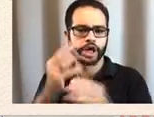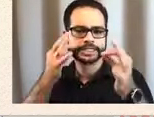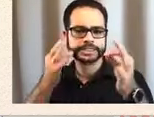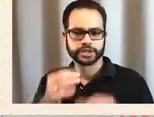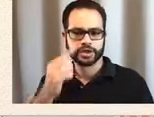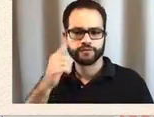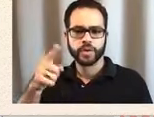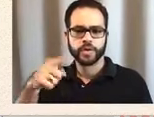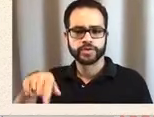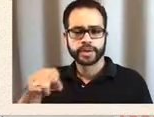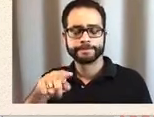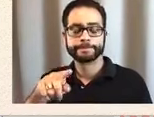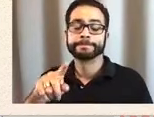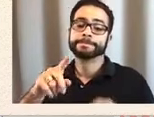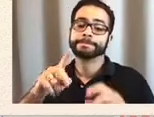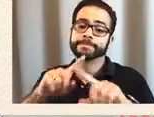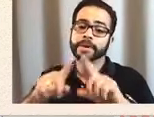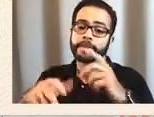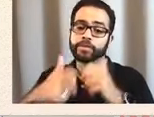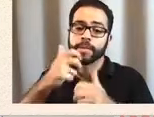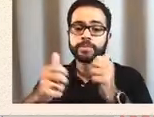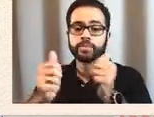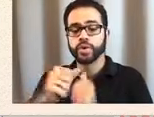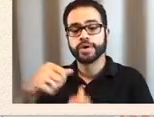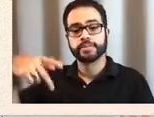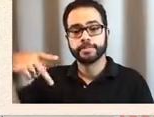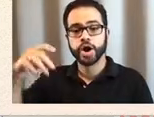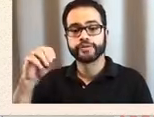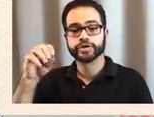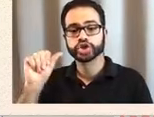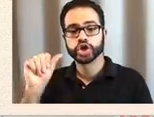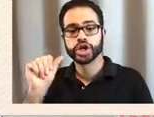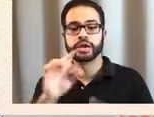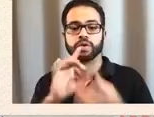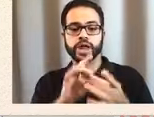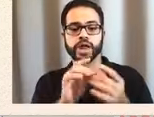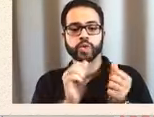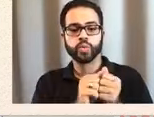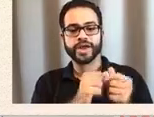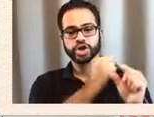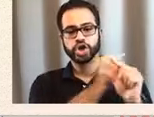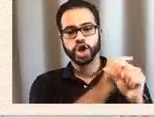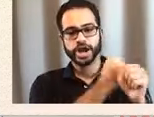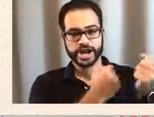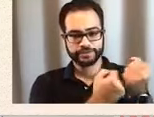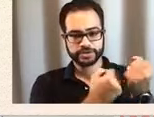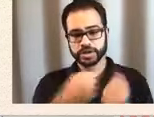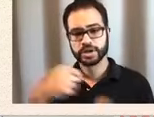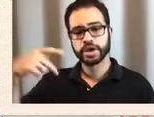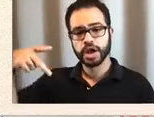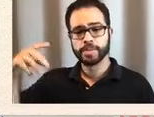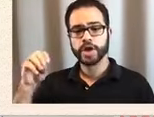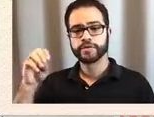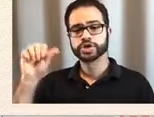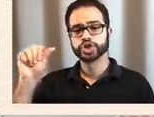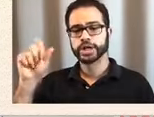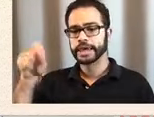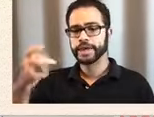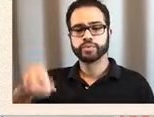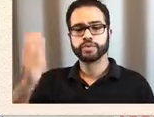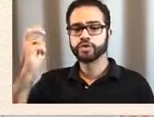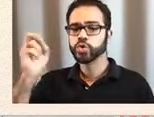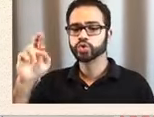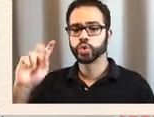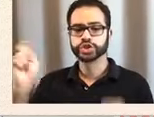power of attorney versus a guardian advocacy is powers of attorney can be revoked or changed at any time. So if